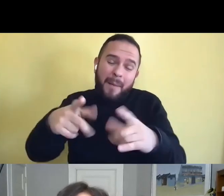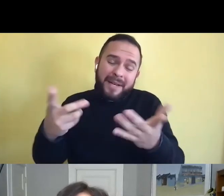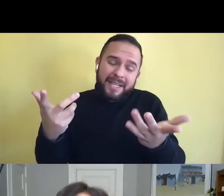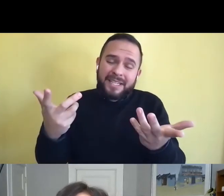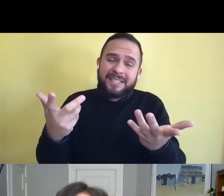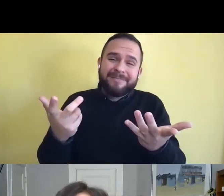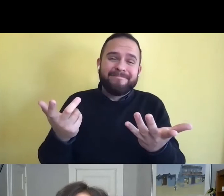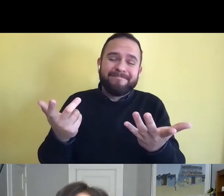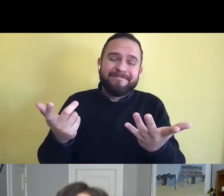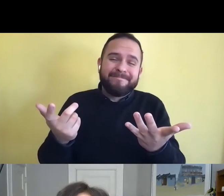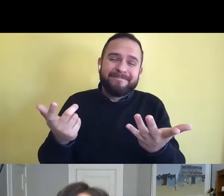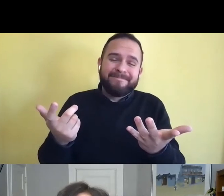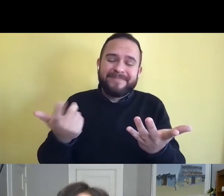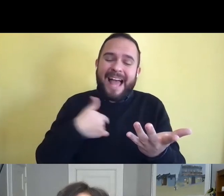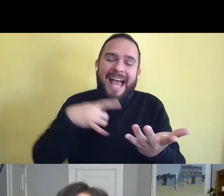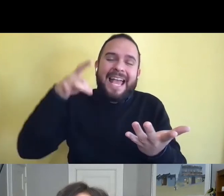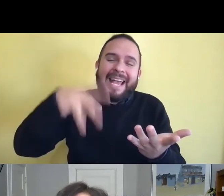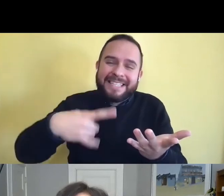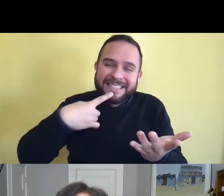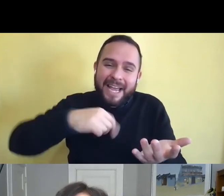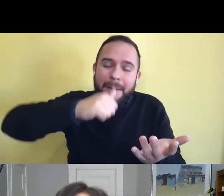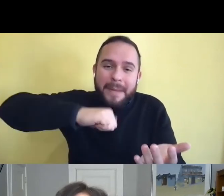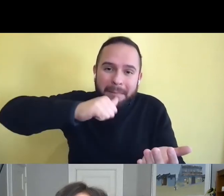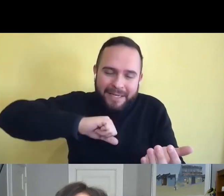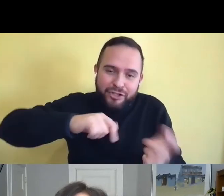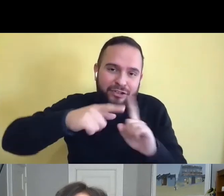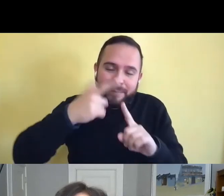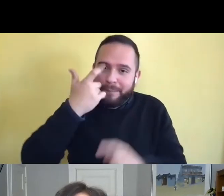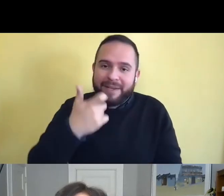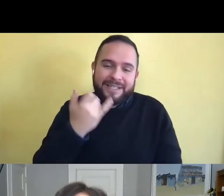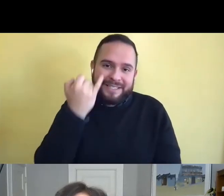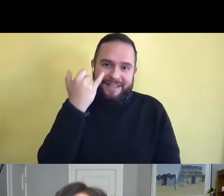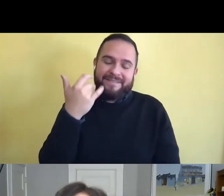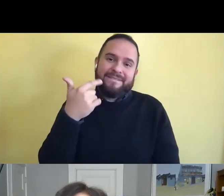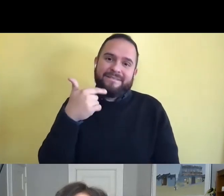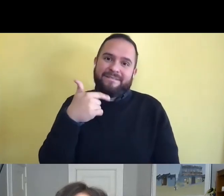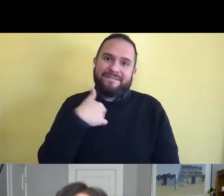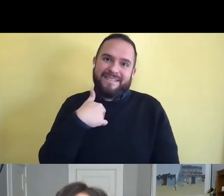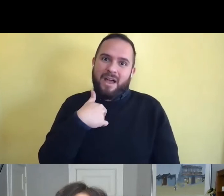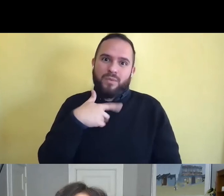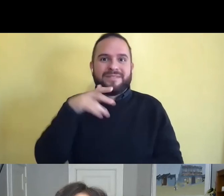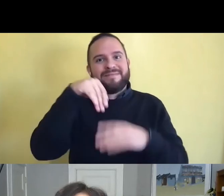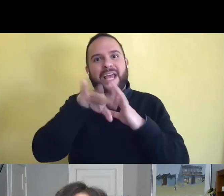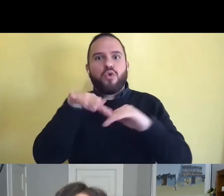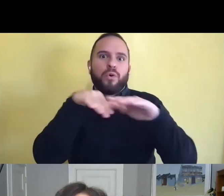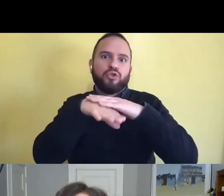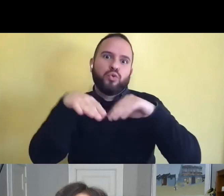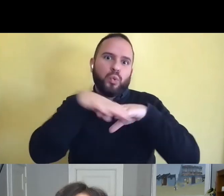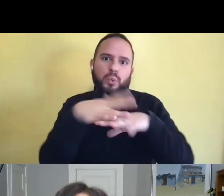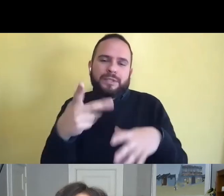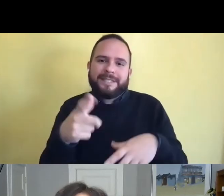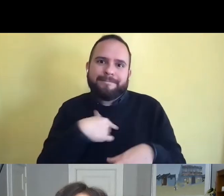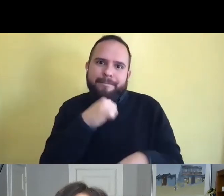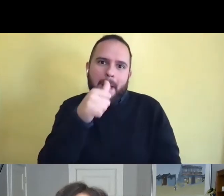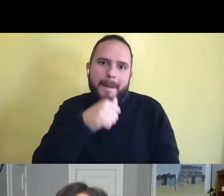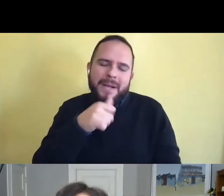I hate to say be patient, because I wouldn't be patient if I was in your position either, but it will improve. And I